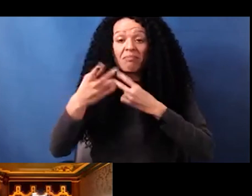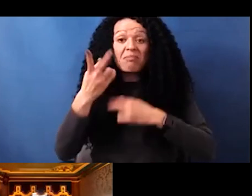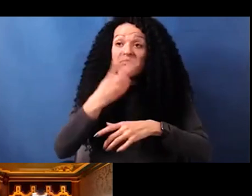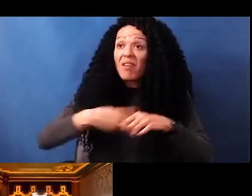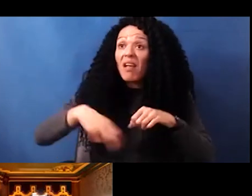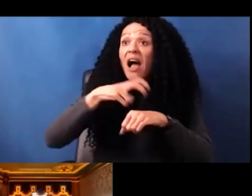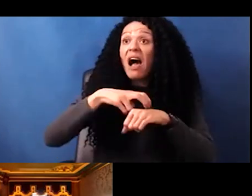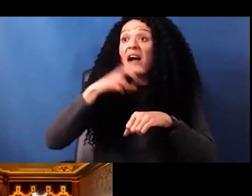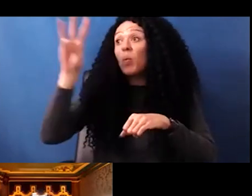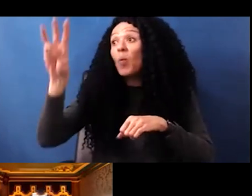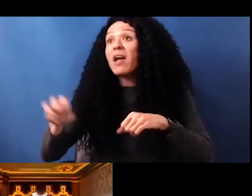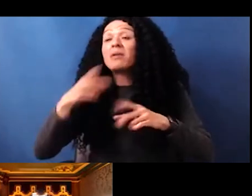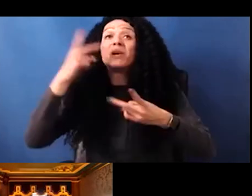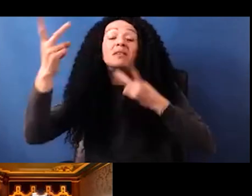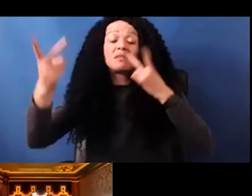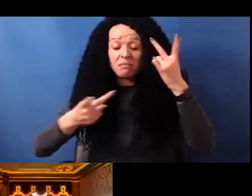herrings,